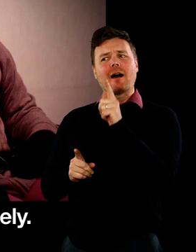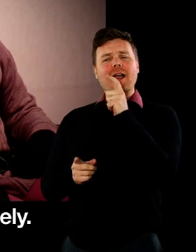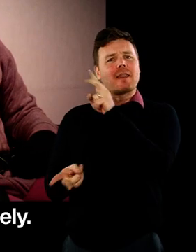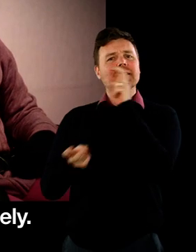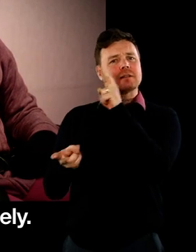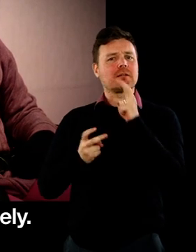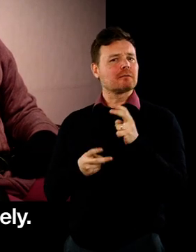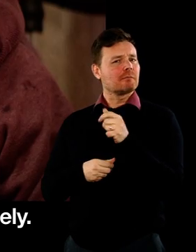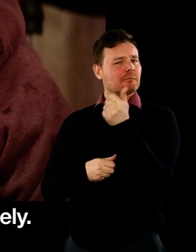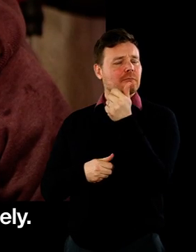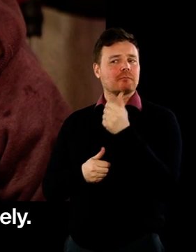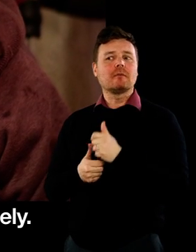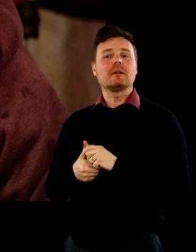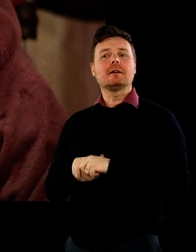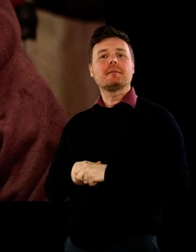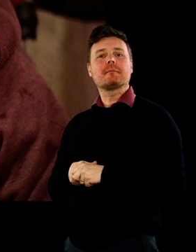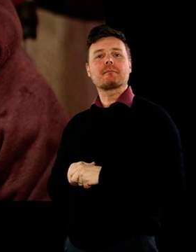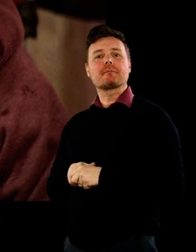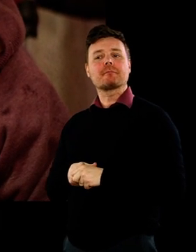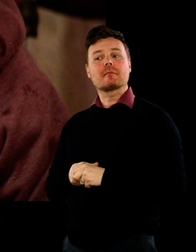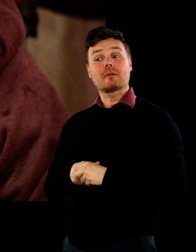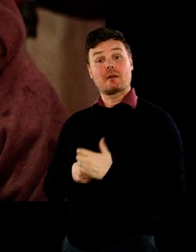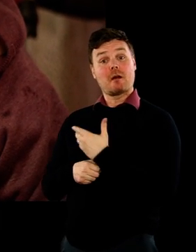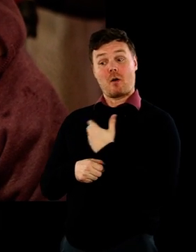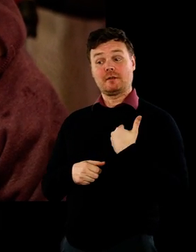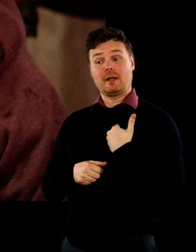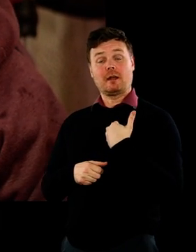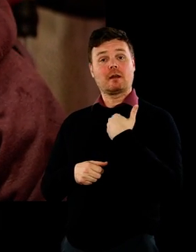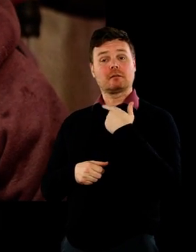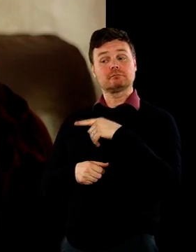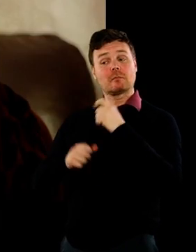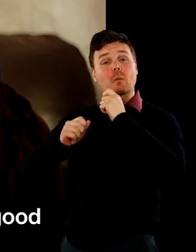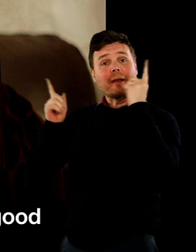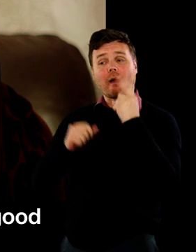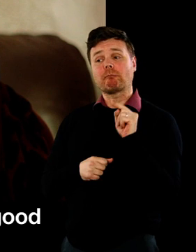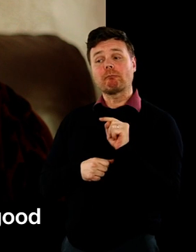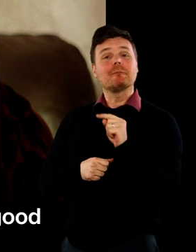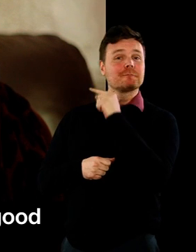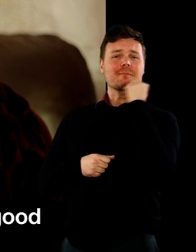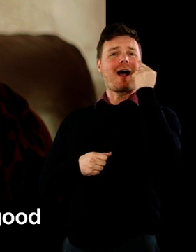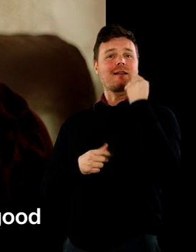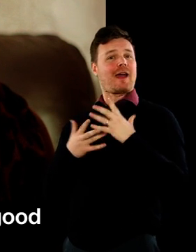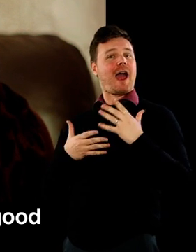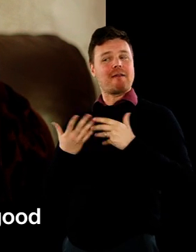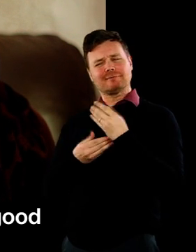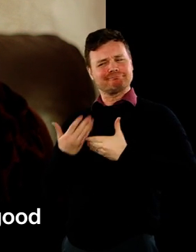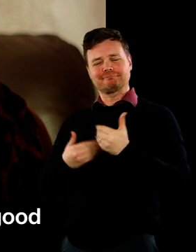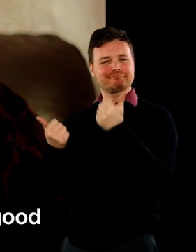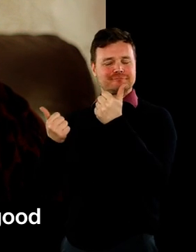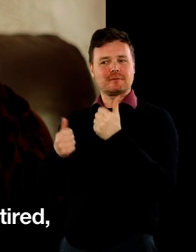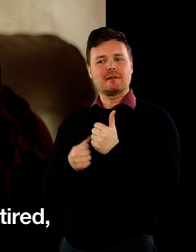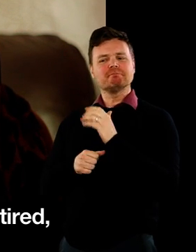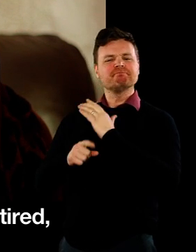listens nicely. And morning time she's wake up and she's smiling, everything is